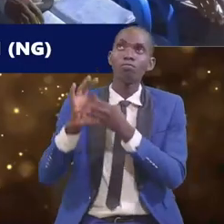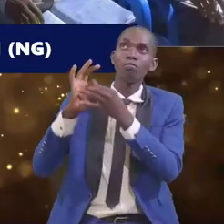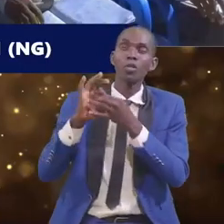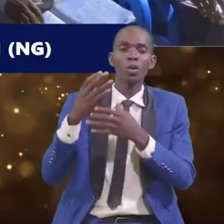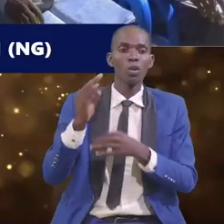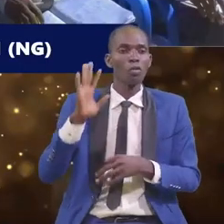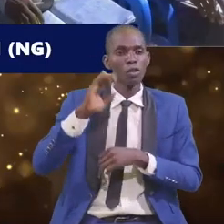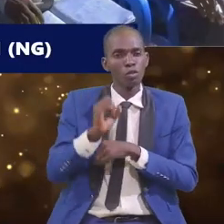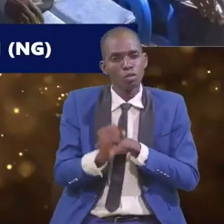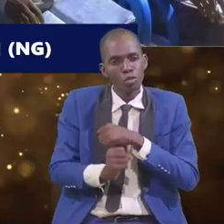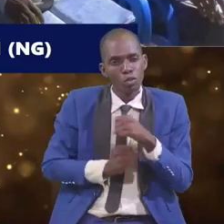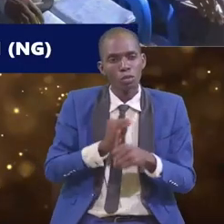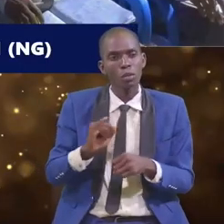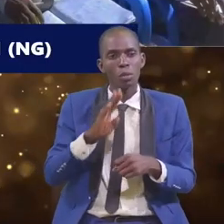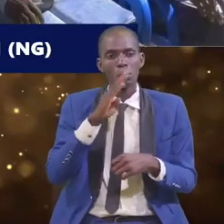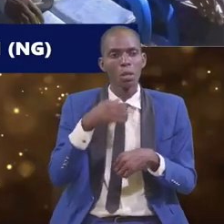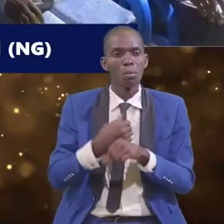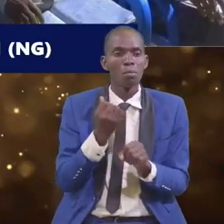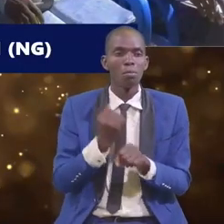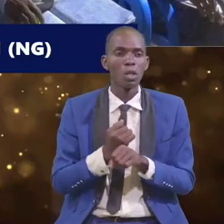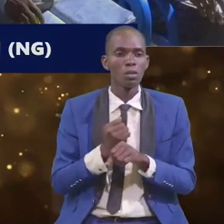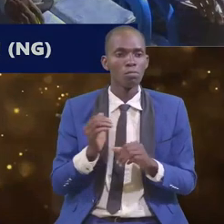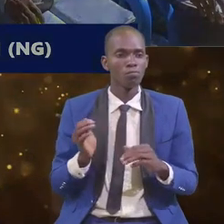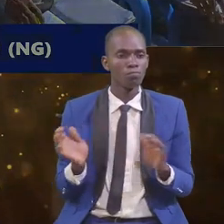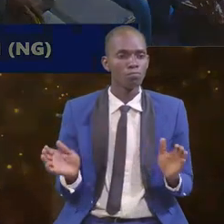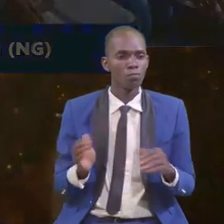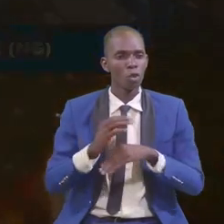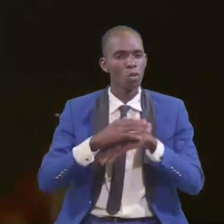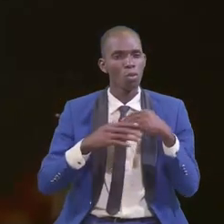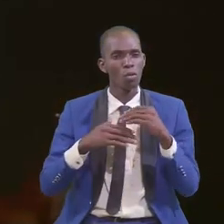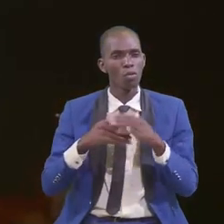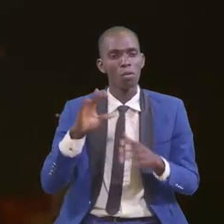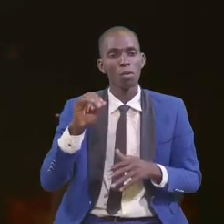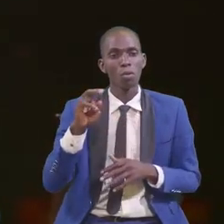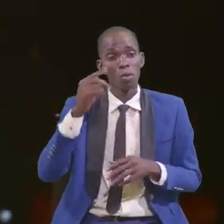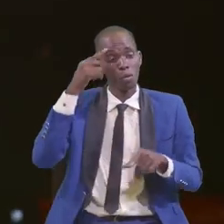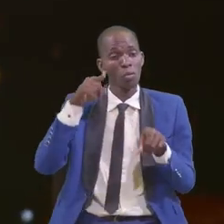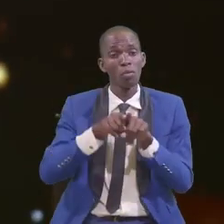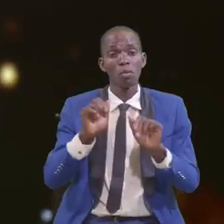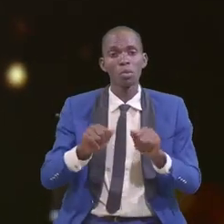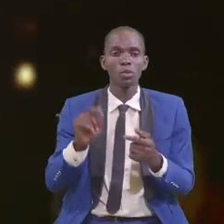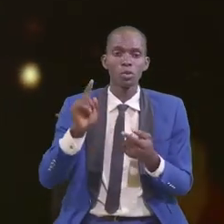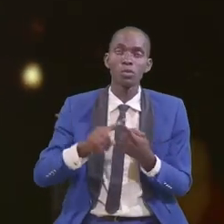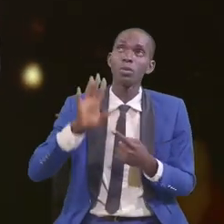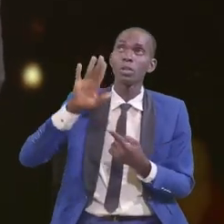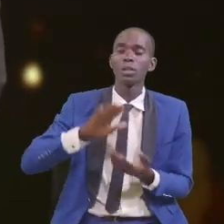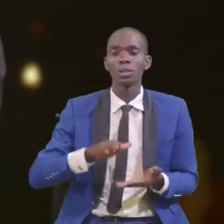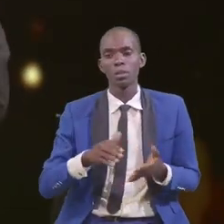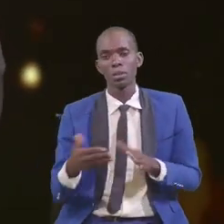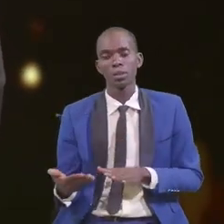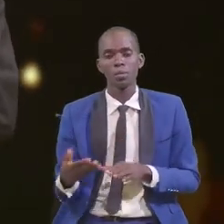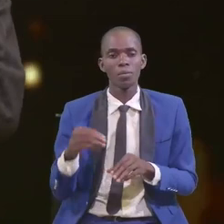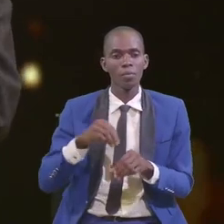sufferings, being made conformable unto his death. Look at verse 13. In